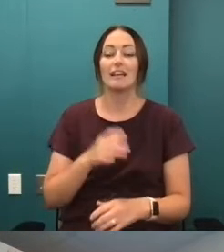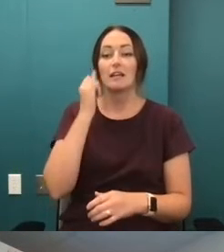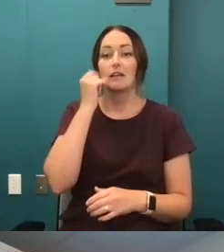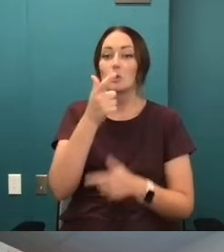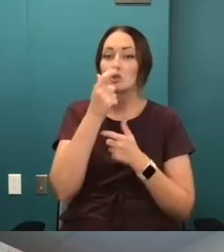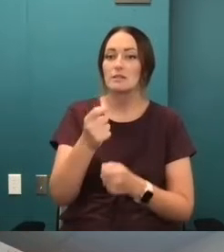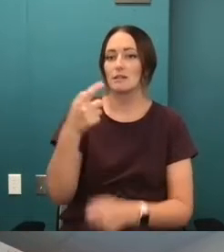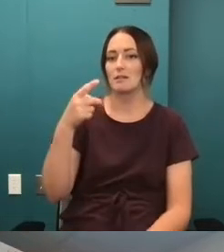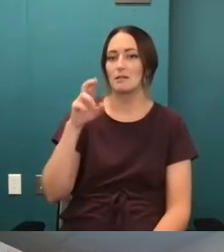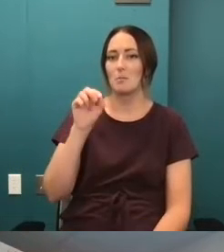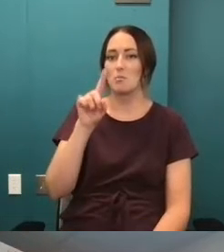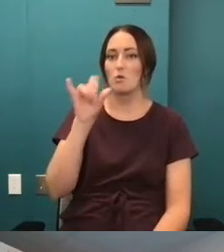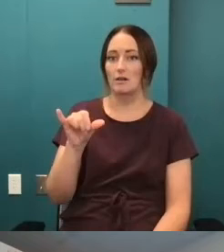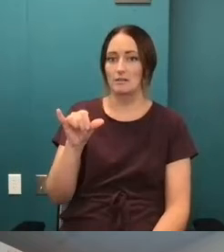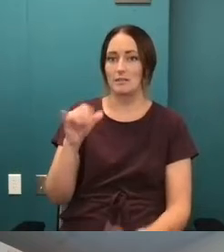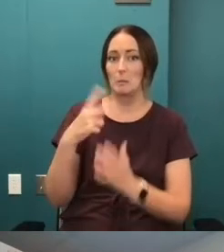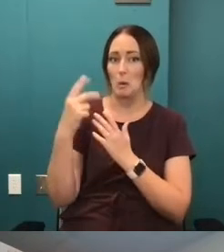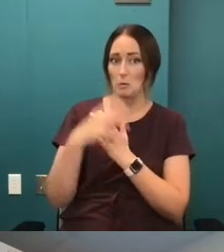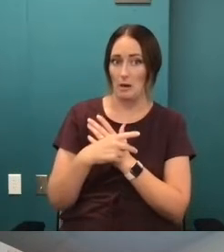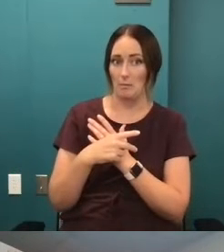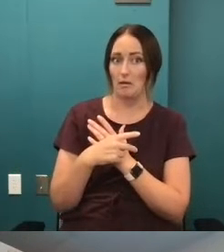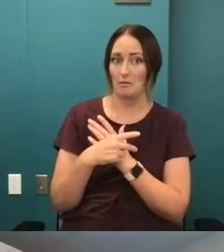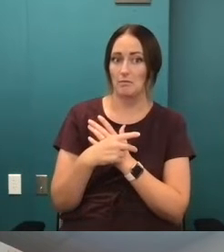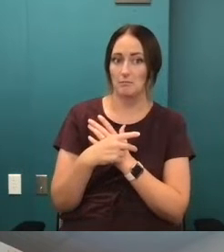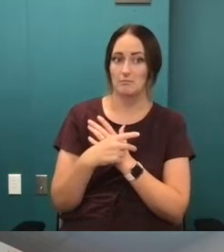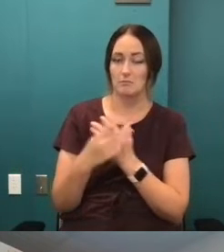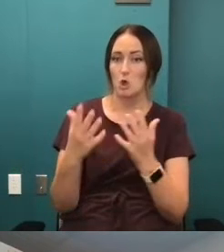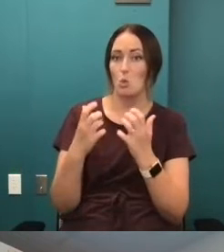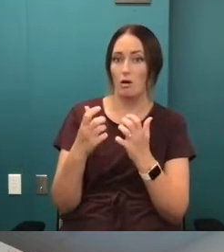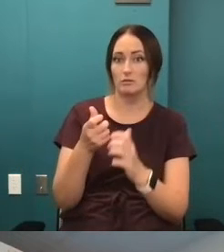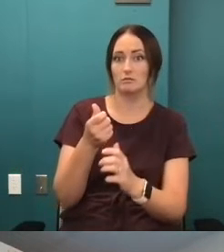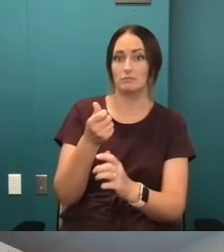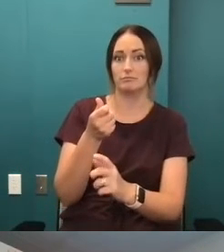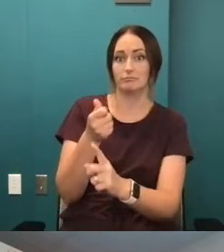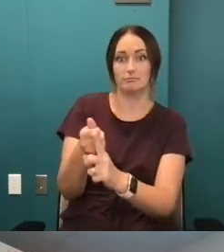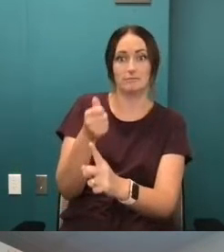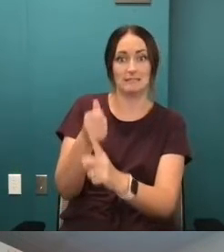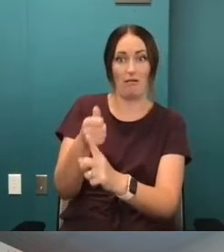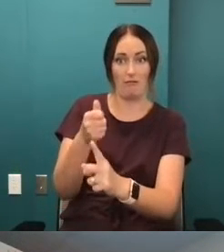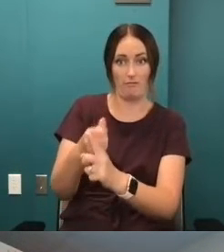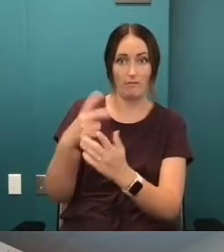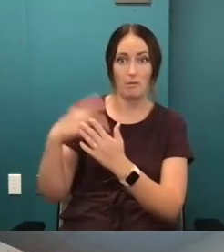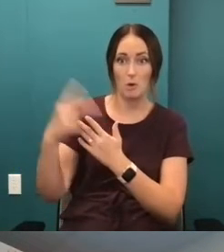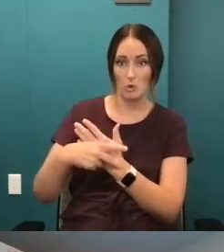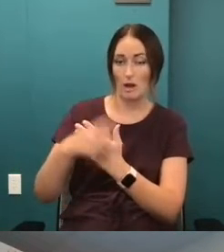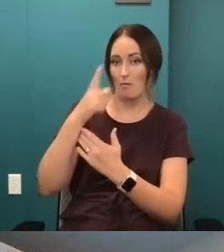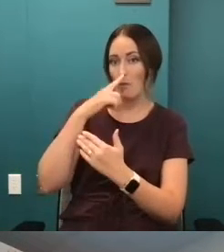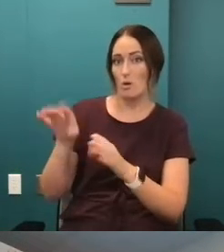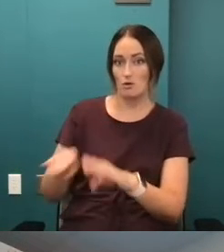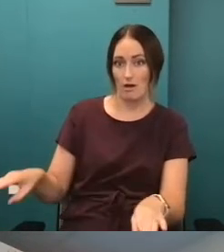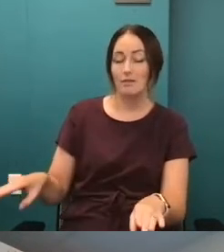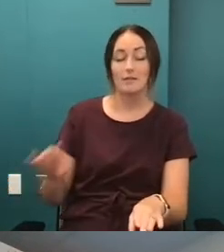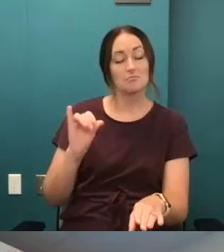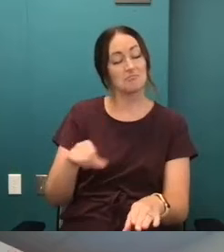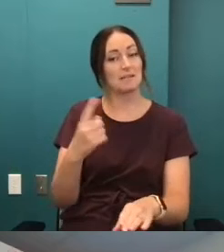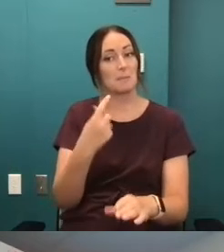proxy programming or wanting to program your kids' hearing equipment, that's something that we're doing. Lynn and